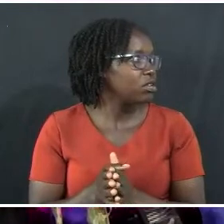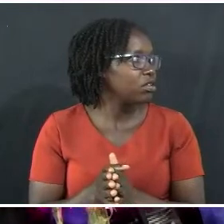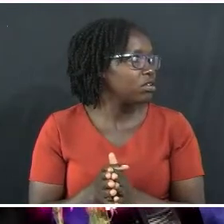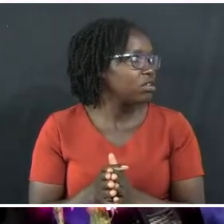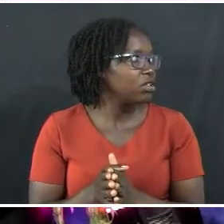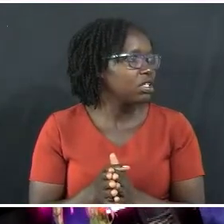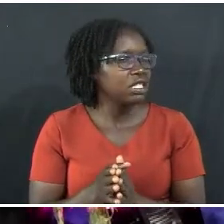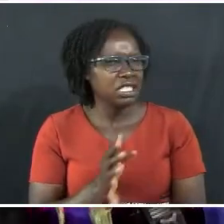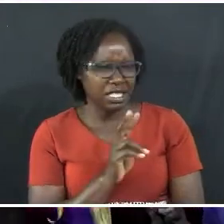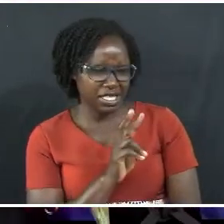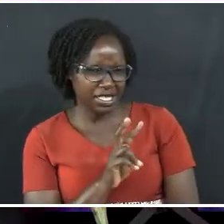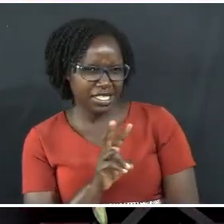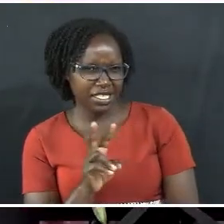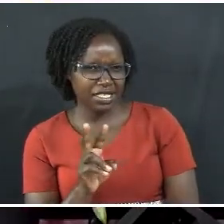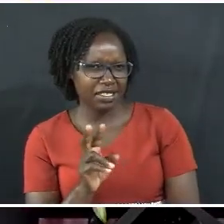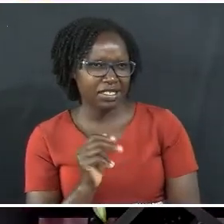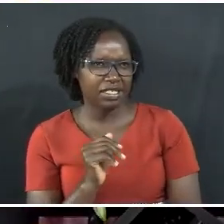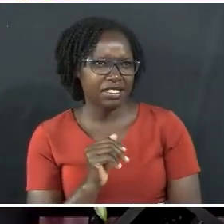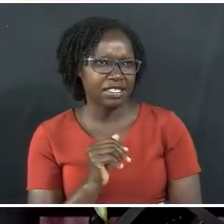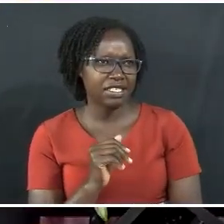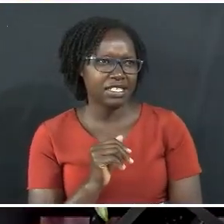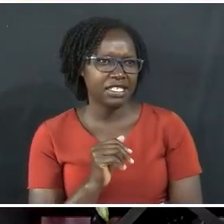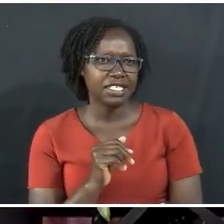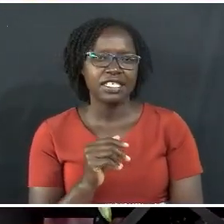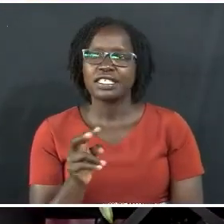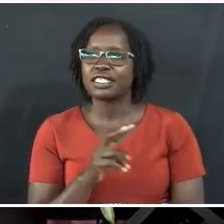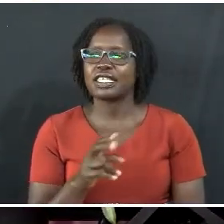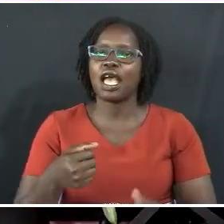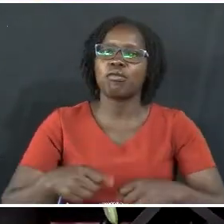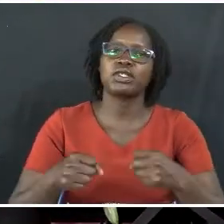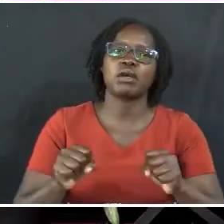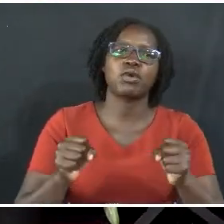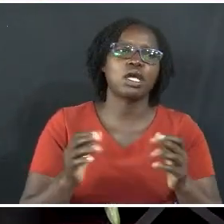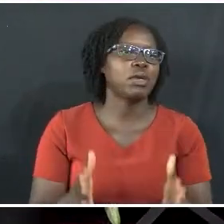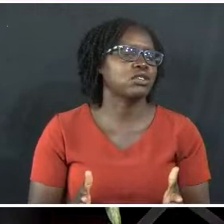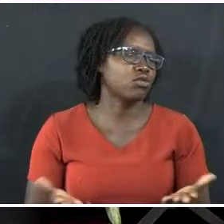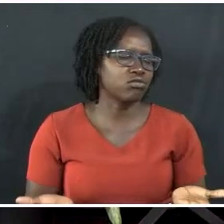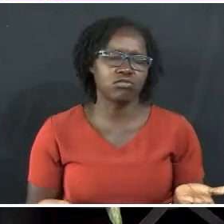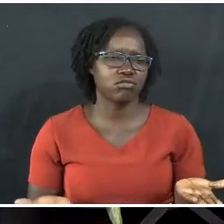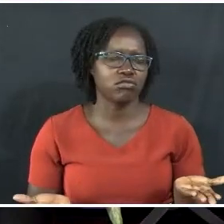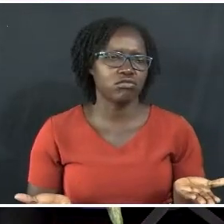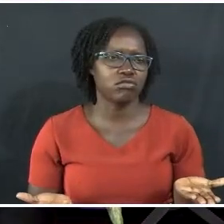When they see you, they see a boda-boda rider.